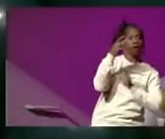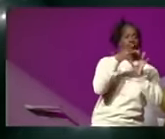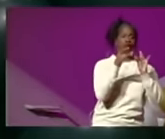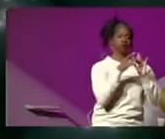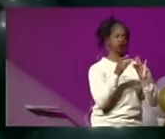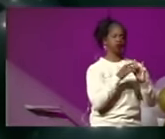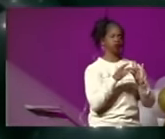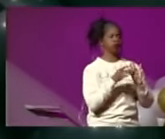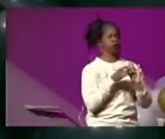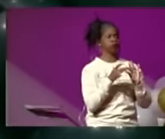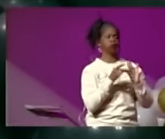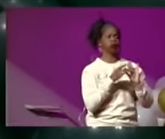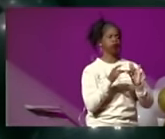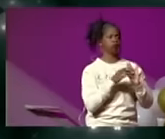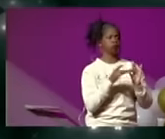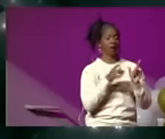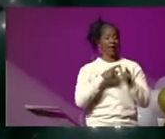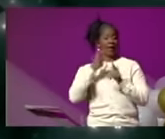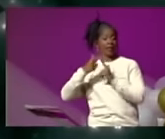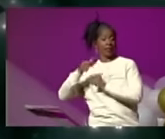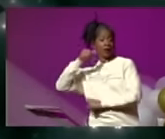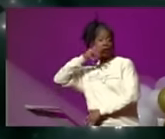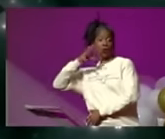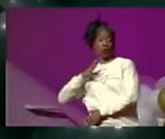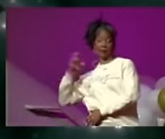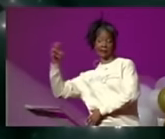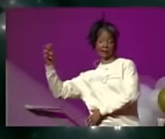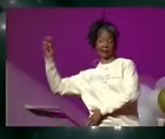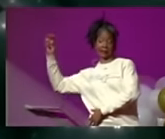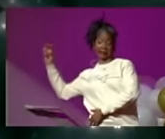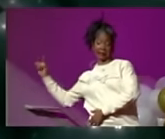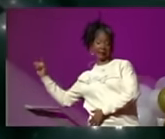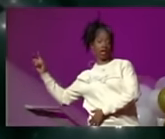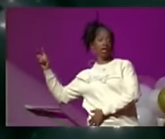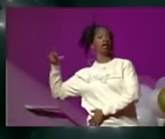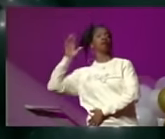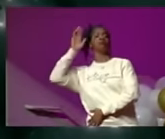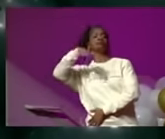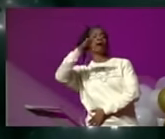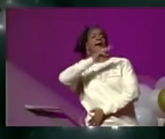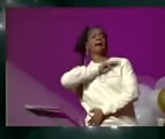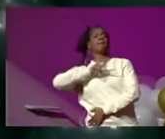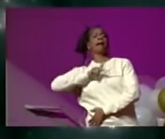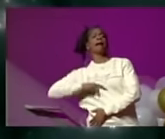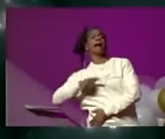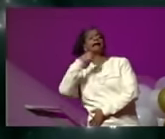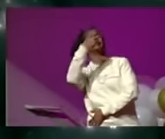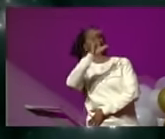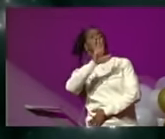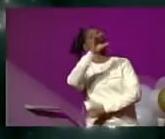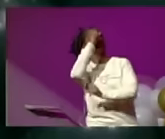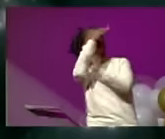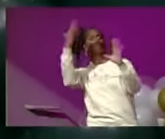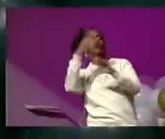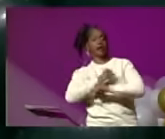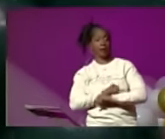tell him about the dream, Martin. Y'all didn't shout. King was talking